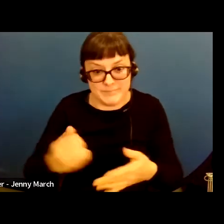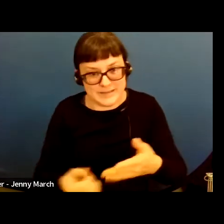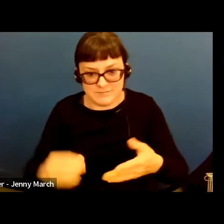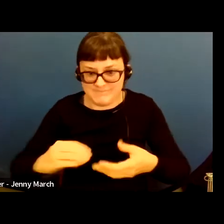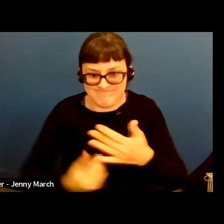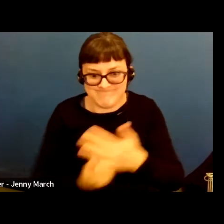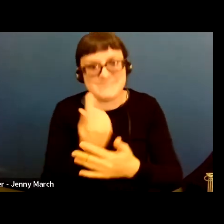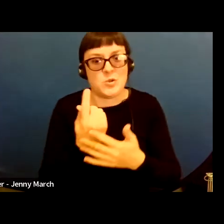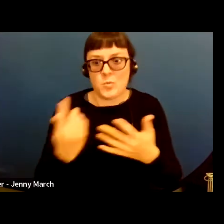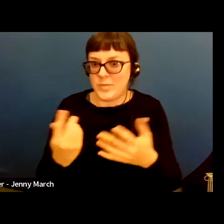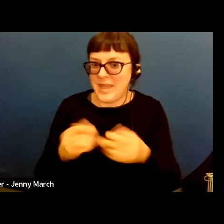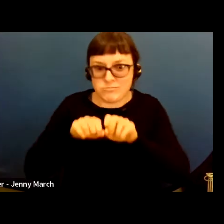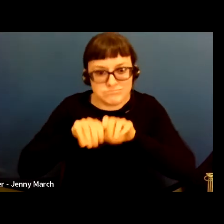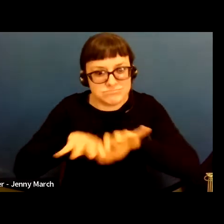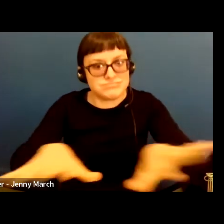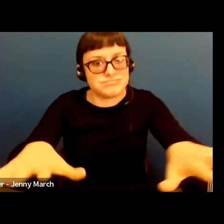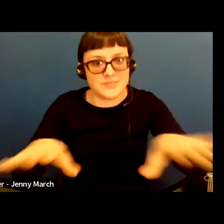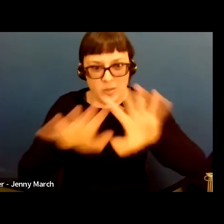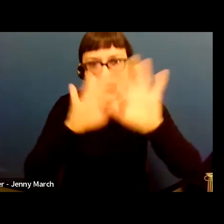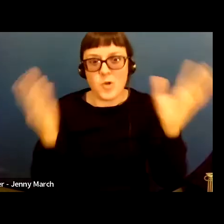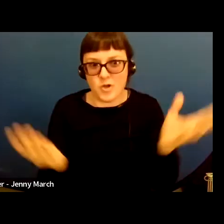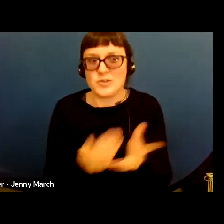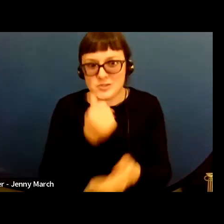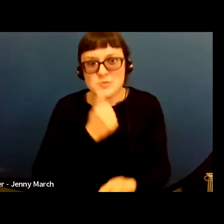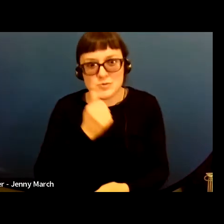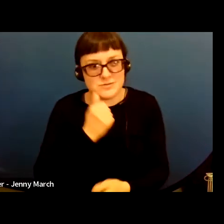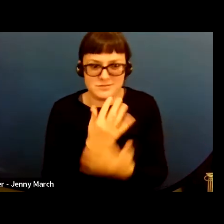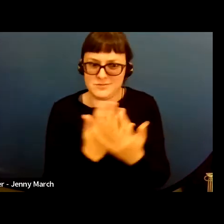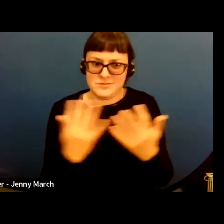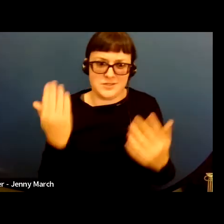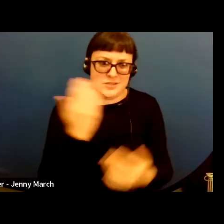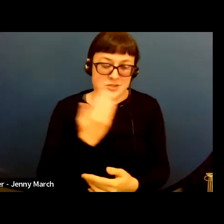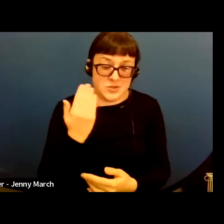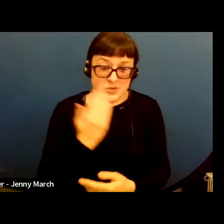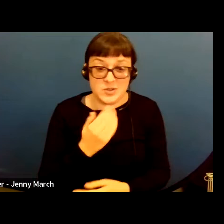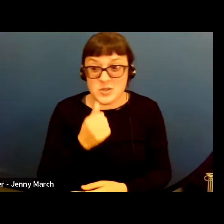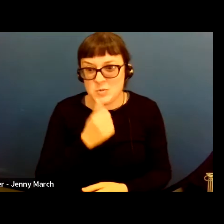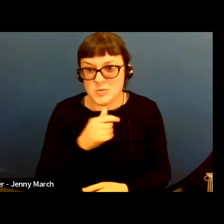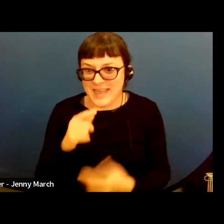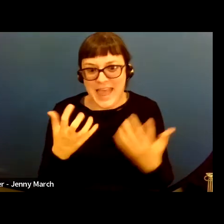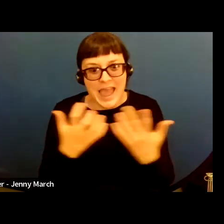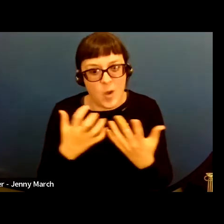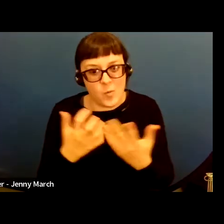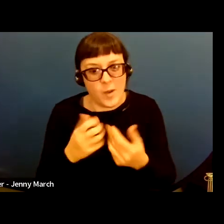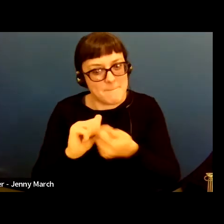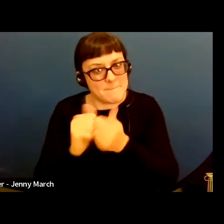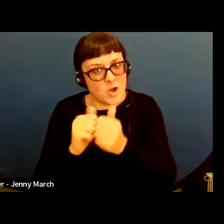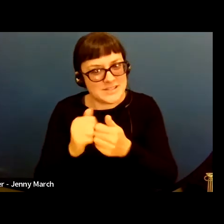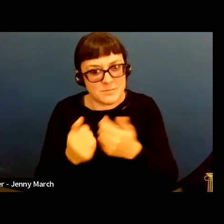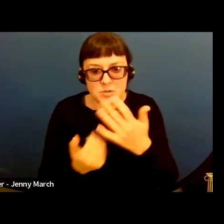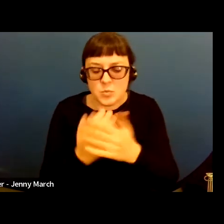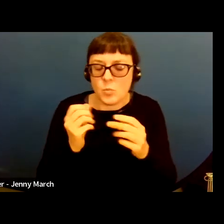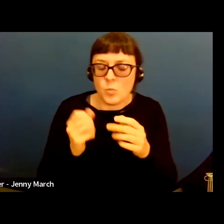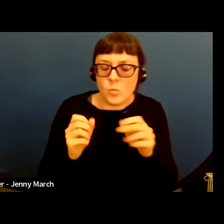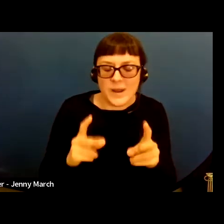globally and is being used in classrooms around the world. And that took a disruptive partnership to come together. It took a new way of thinking,